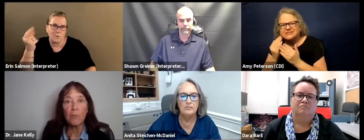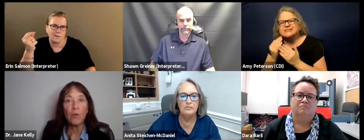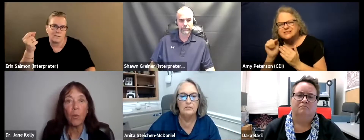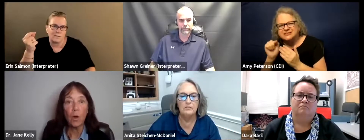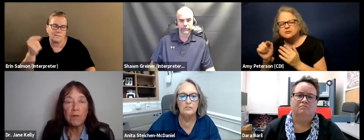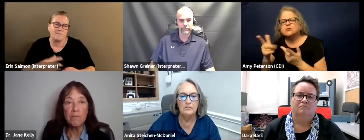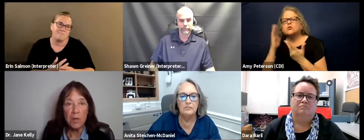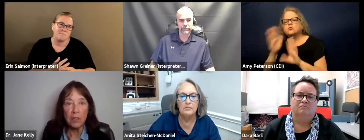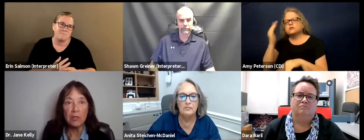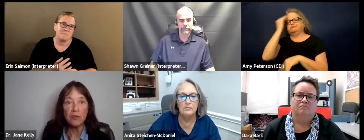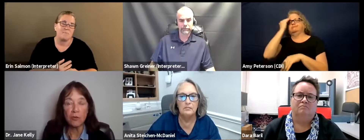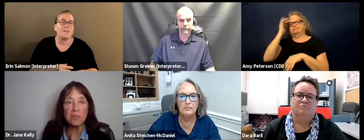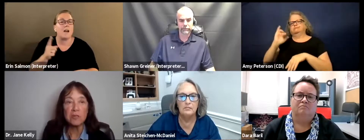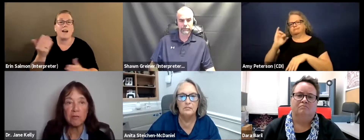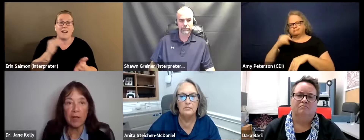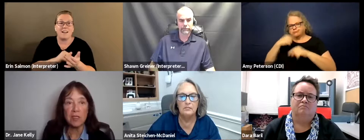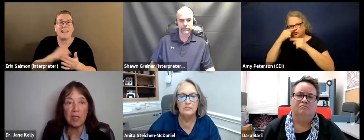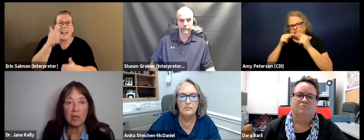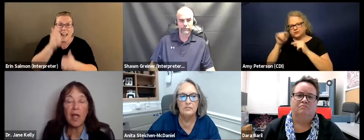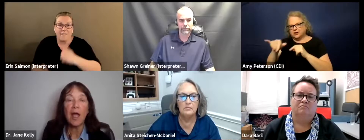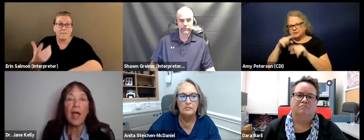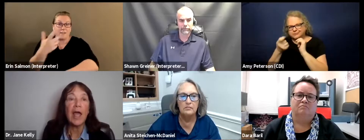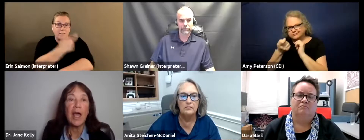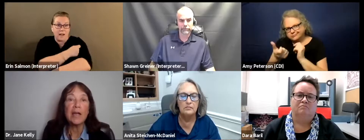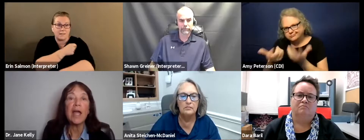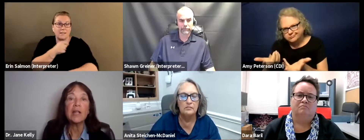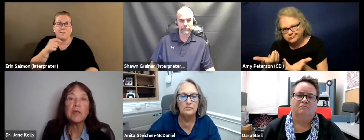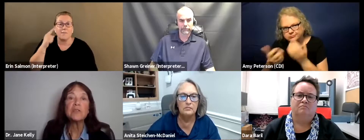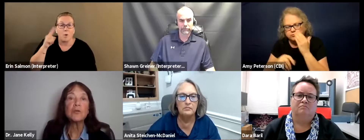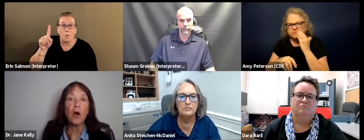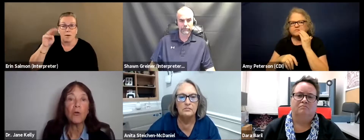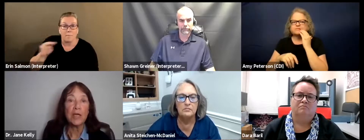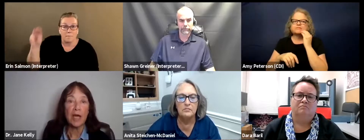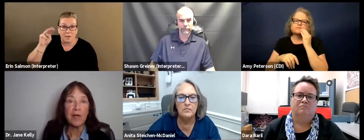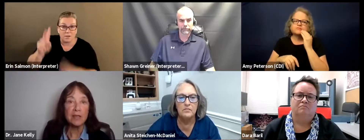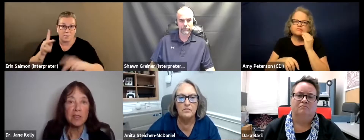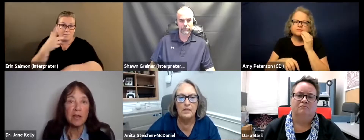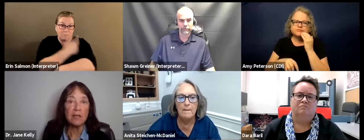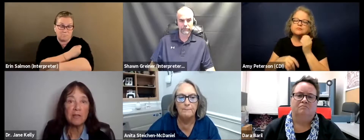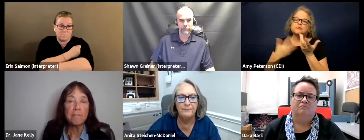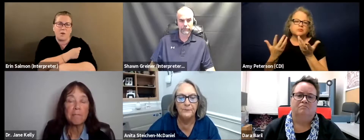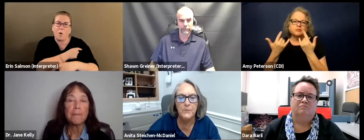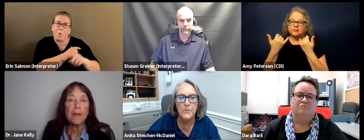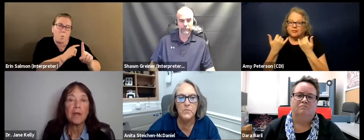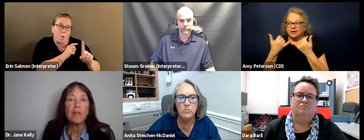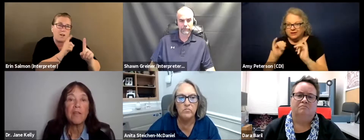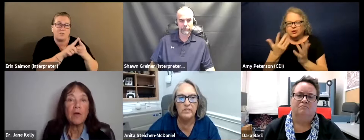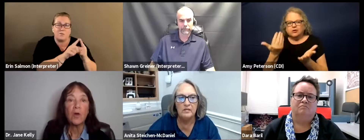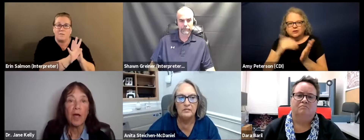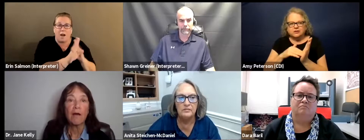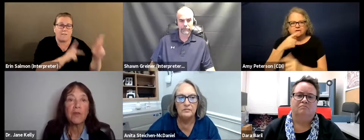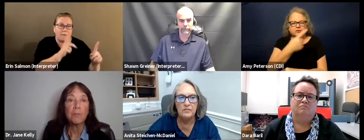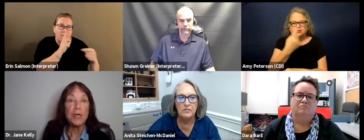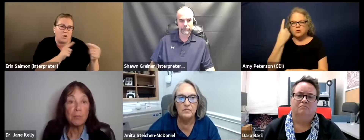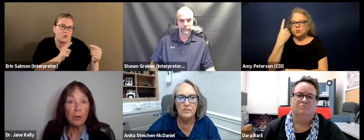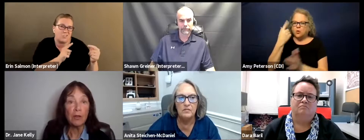people per 1 million doses of vaccine. And any place you go to get vaccinated, they will